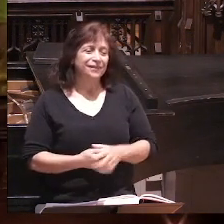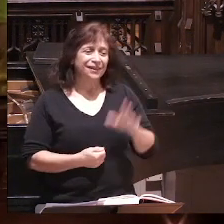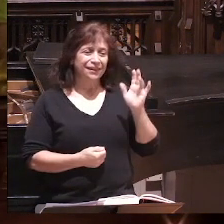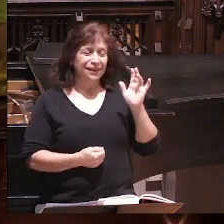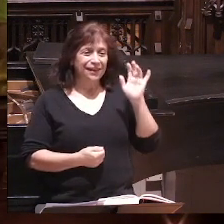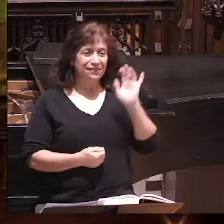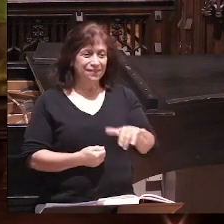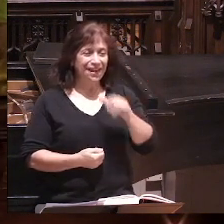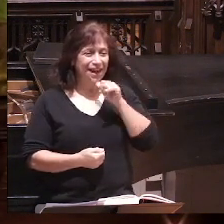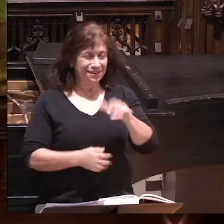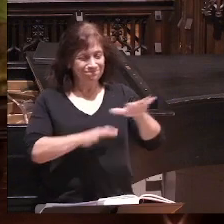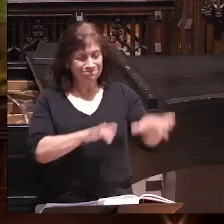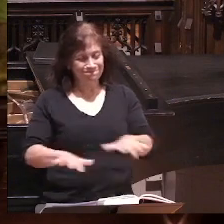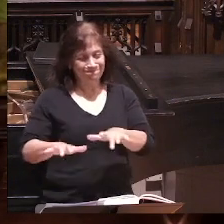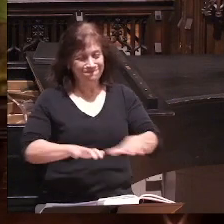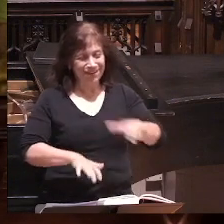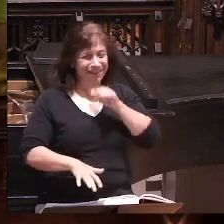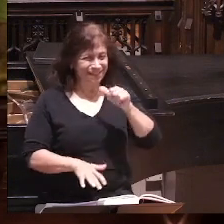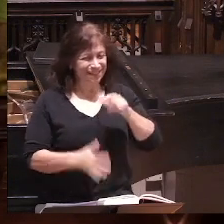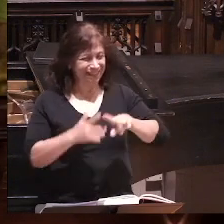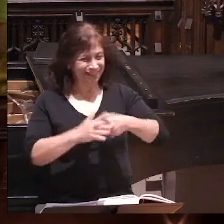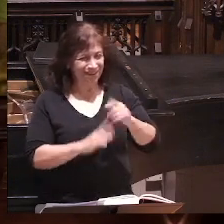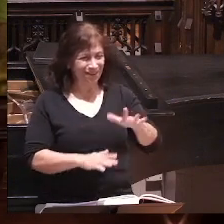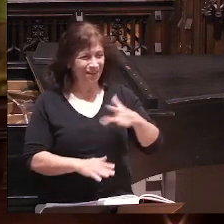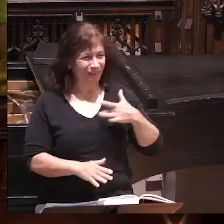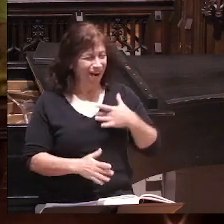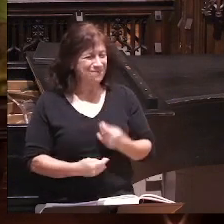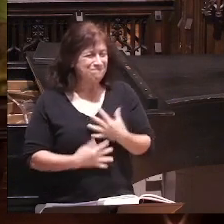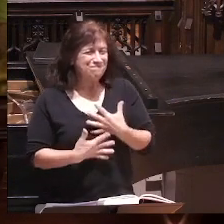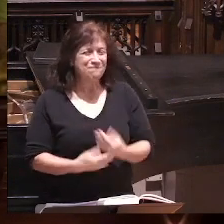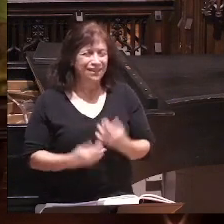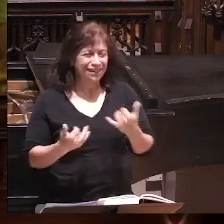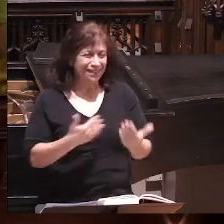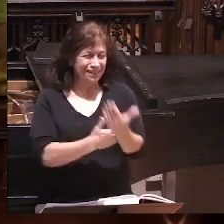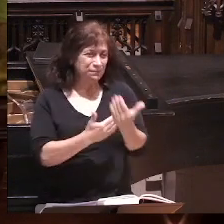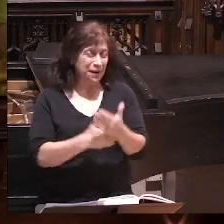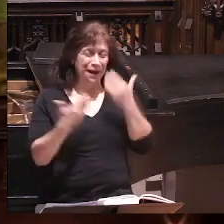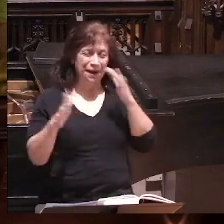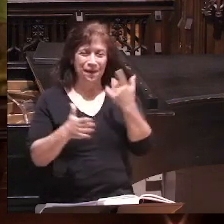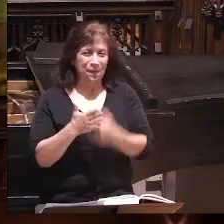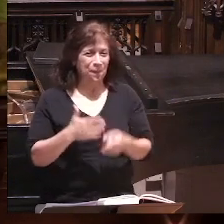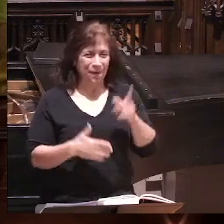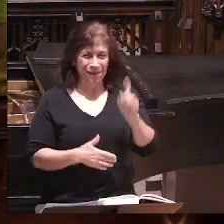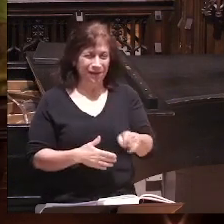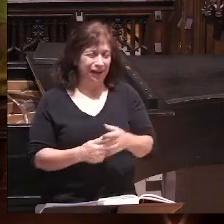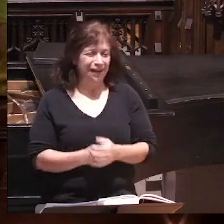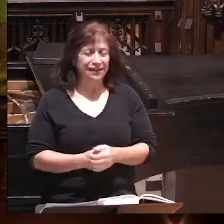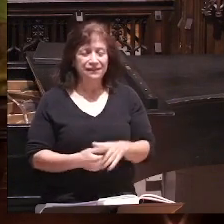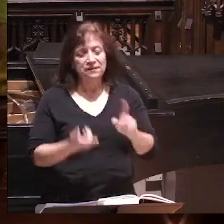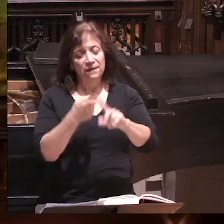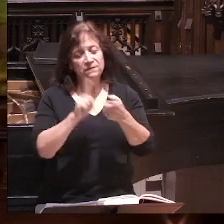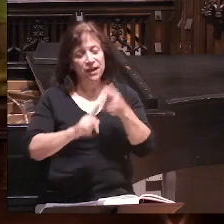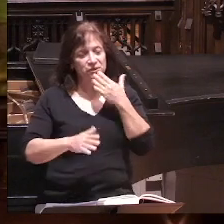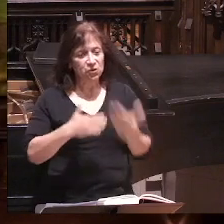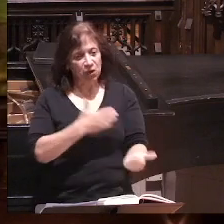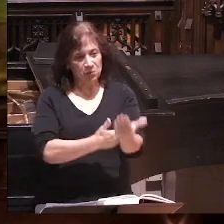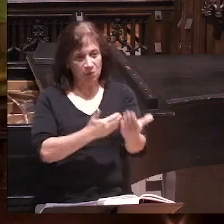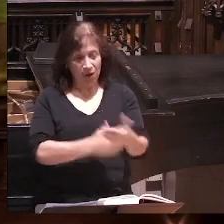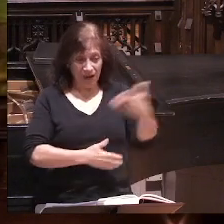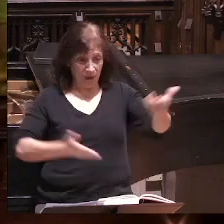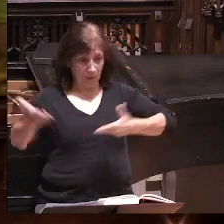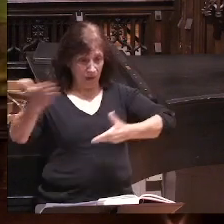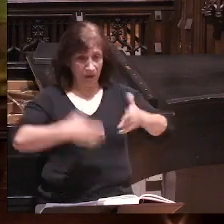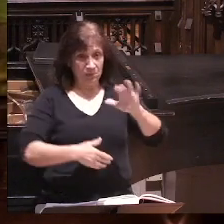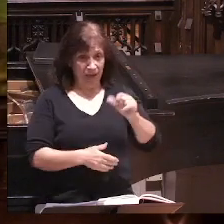If that doesn't get your heart going this morning, I don't know what will. Friends, good morning, and welcome to Asylum